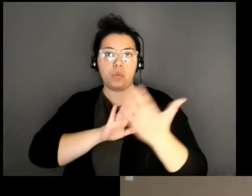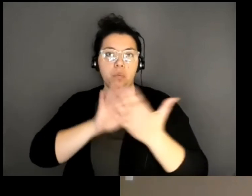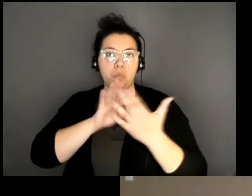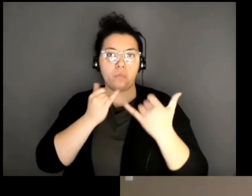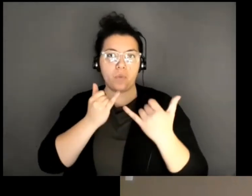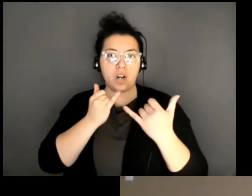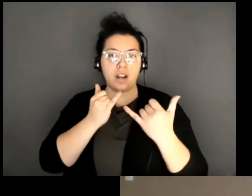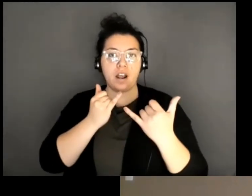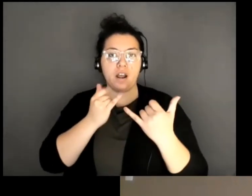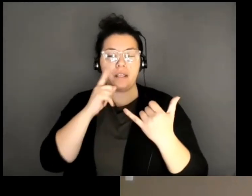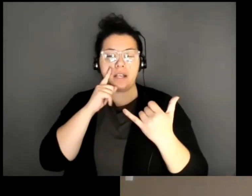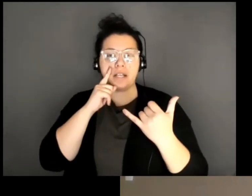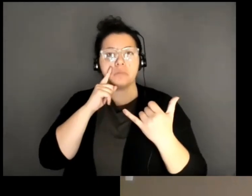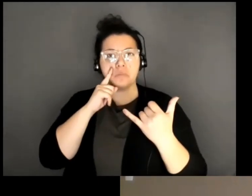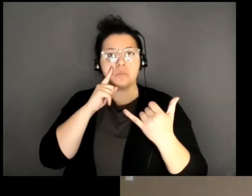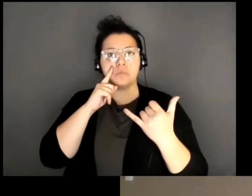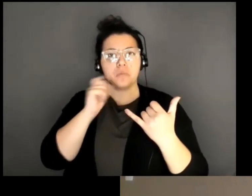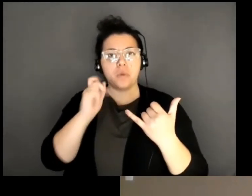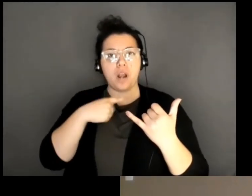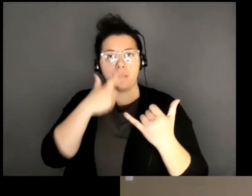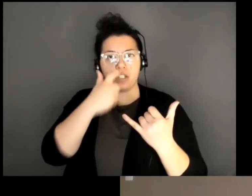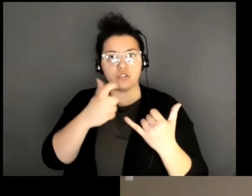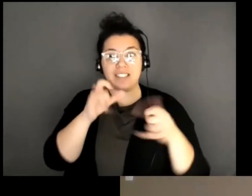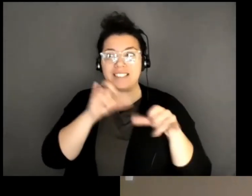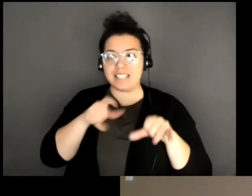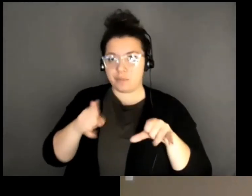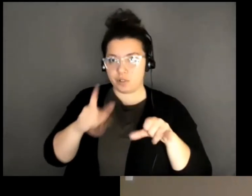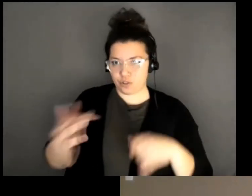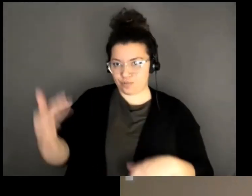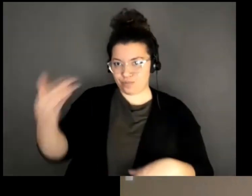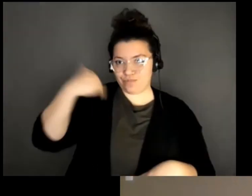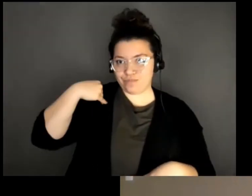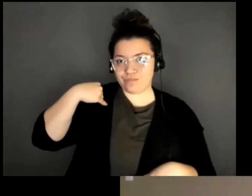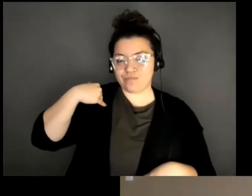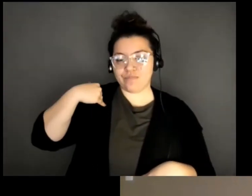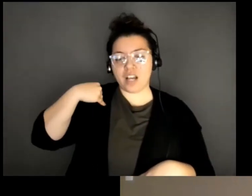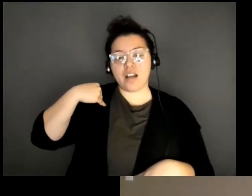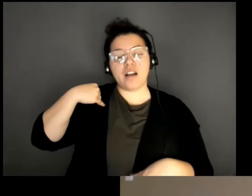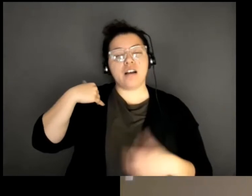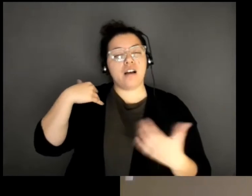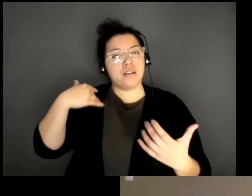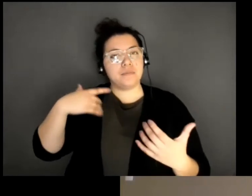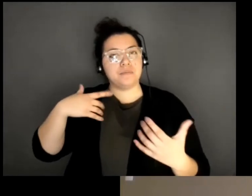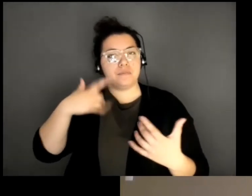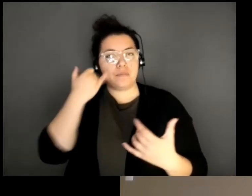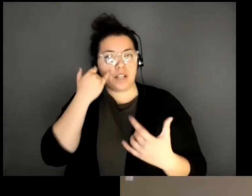you did way back when, what is the first step you advise them to take?